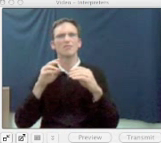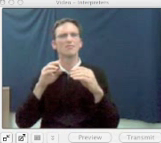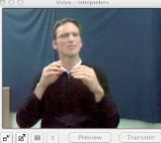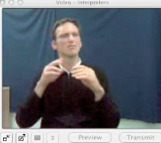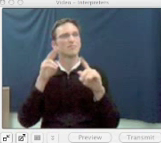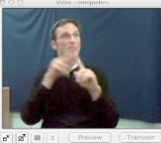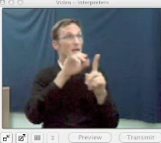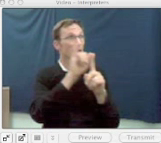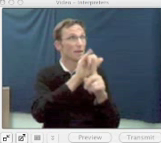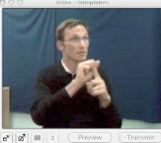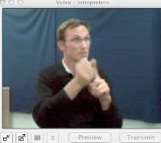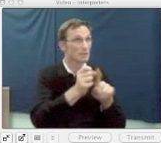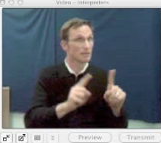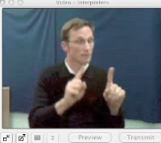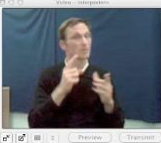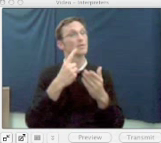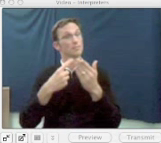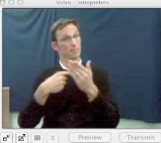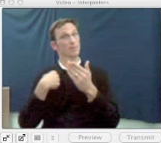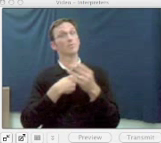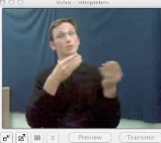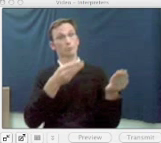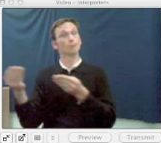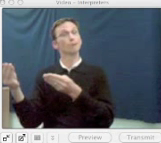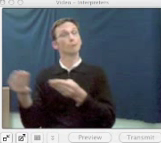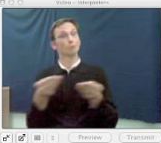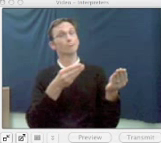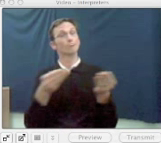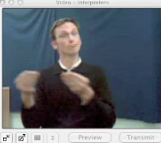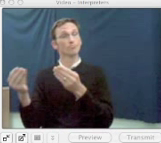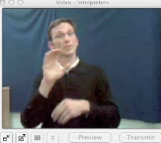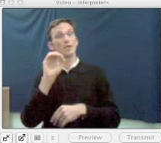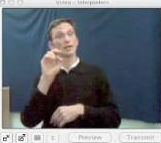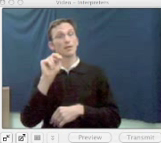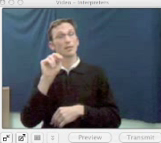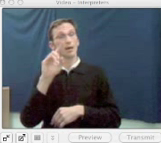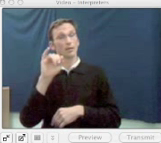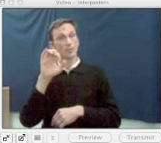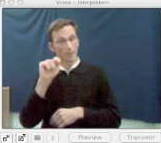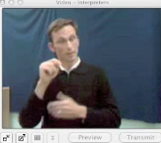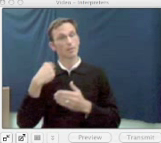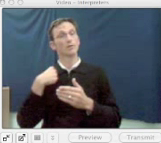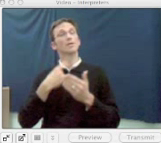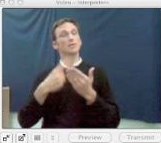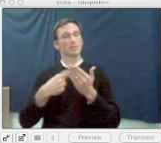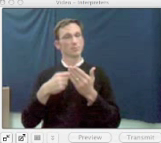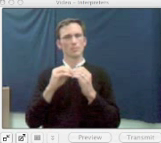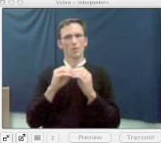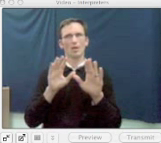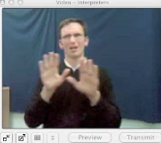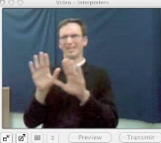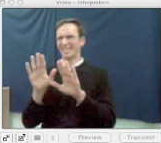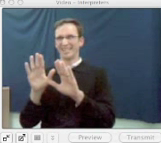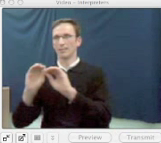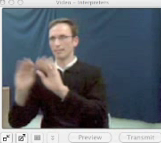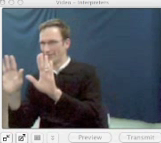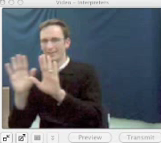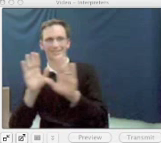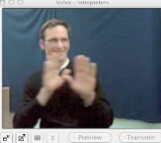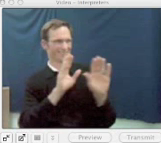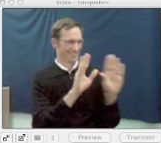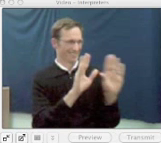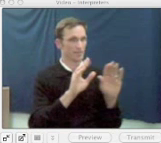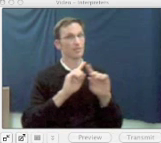out of that conduit role, we might be more of a clarifier or a moderator, I certainly don't think this is the best way to convey